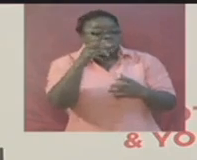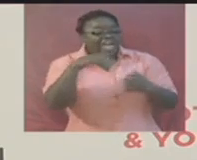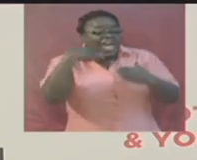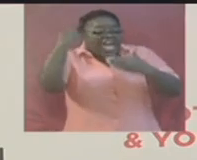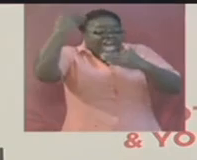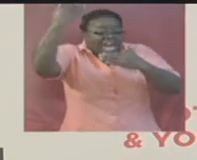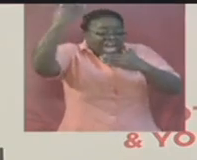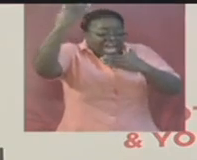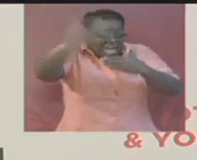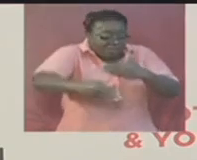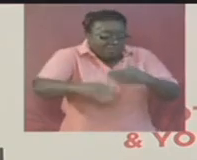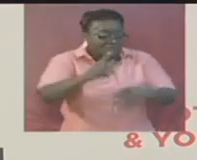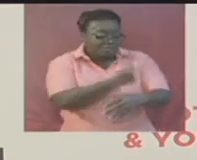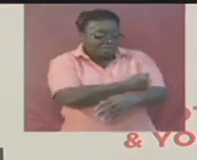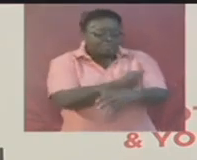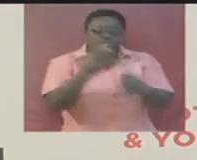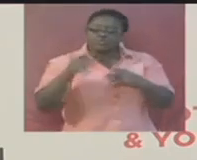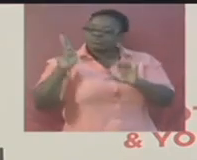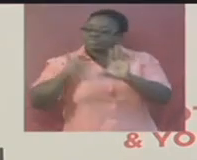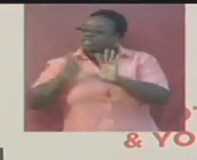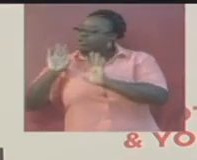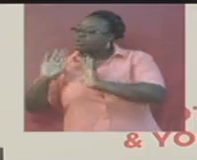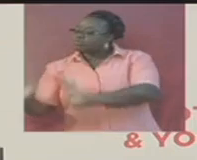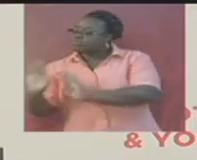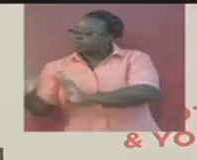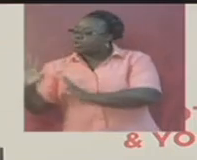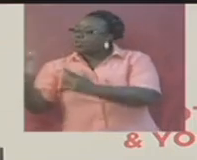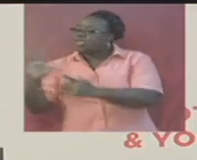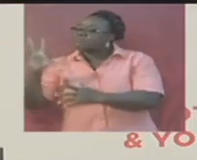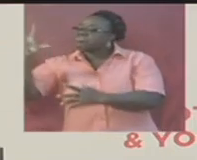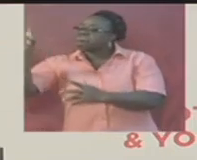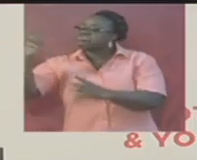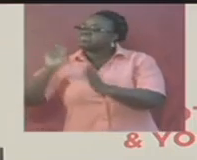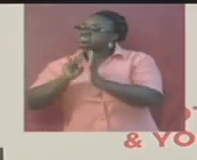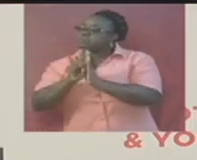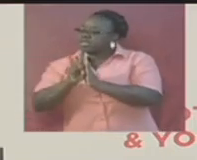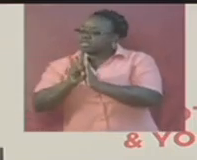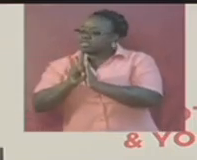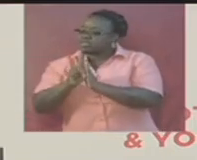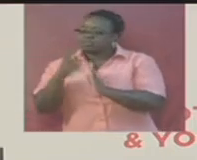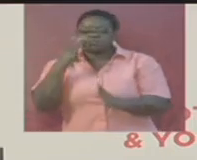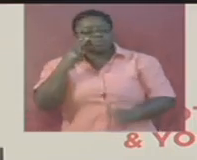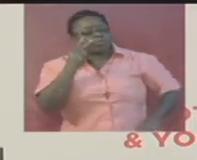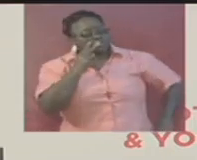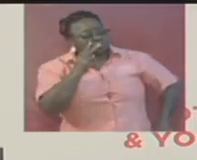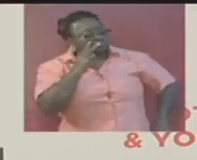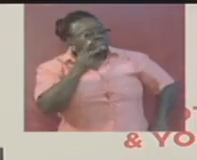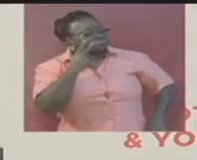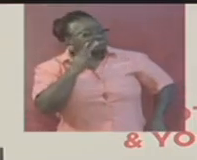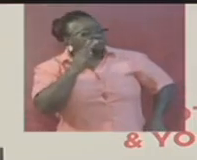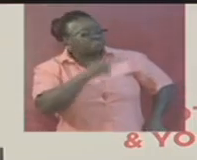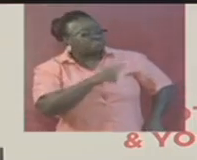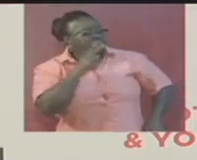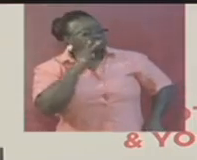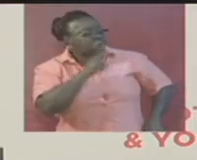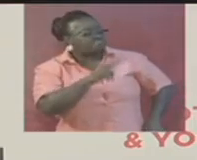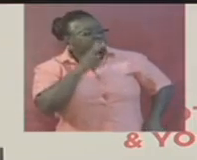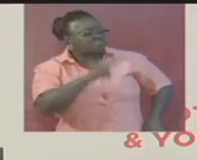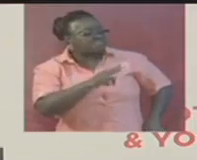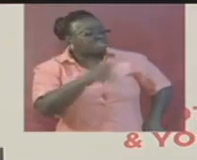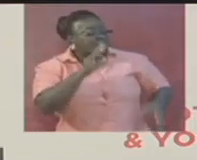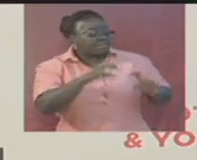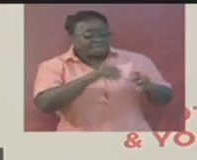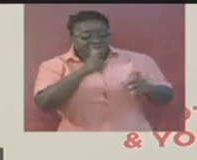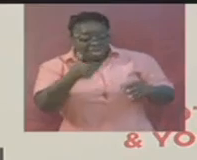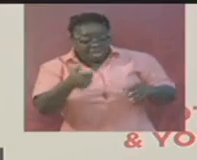of our facilities, they'll be monitored, and after the 30 minutes, they will be allowed to go. And of course, we will have the medical personnel